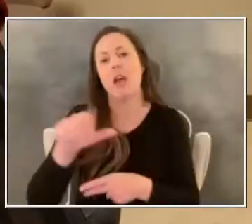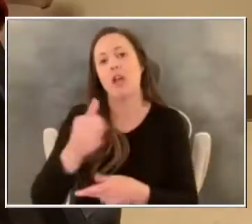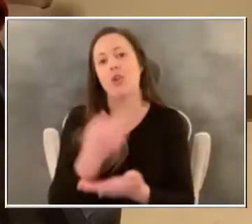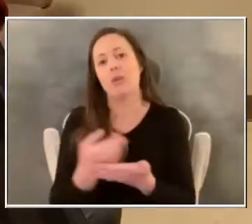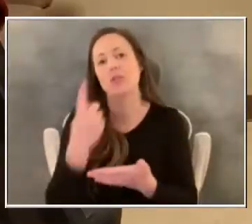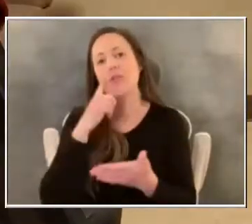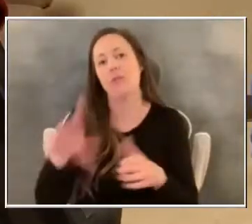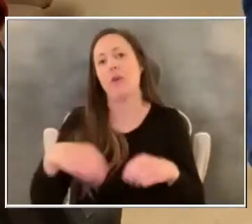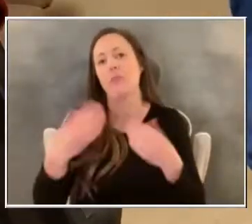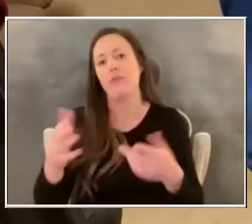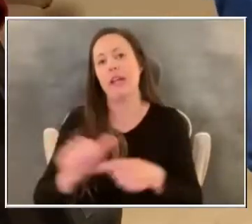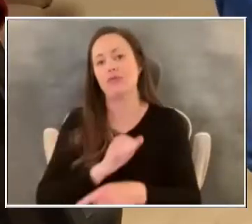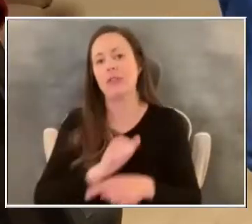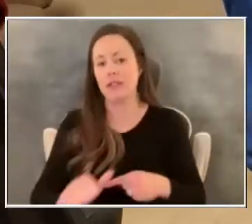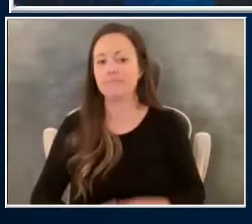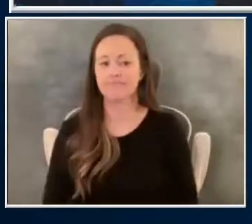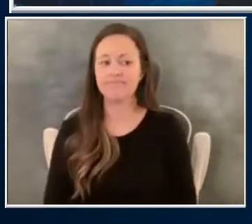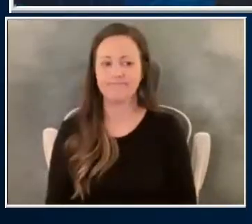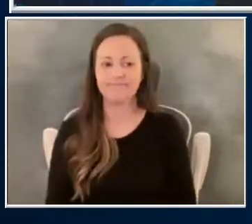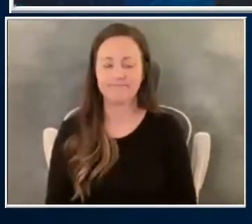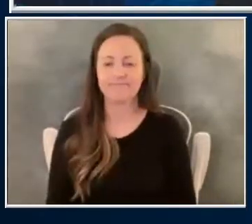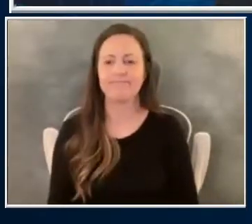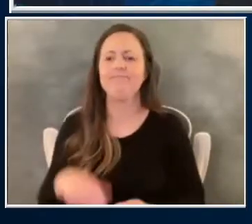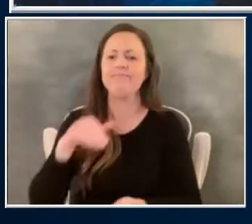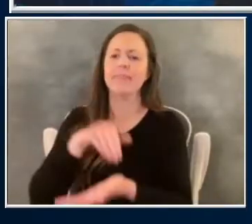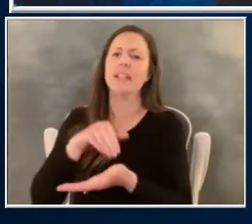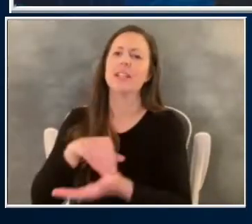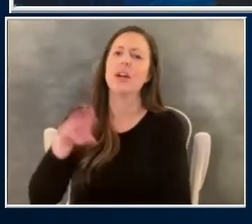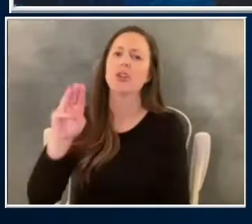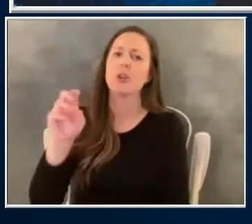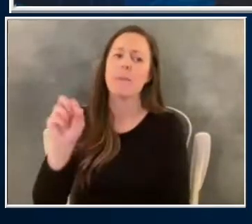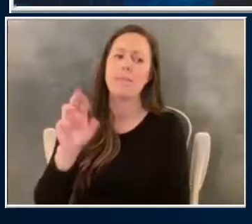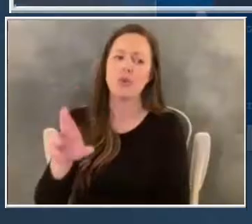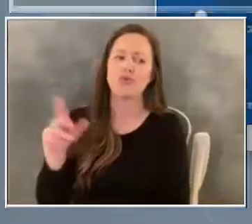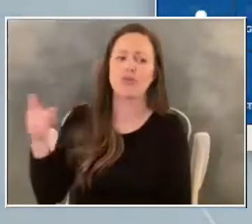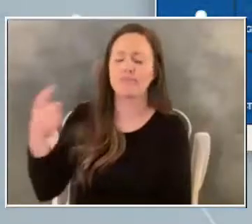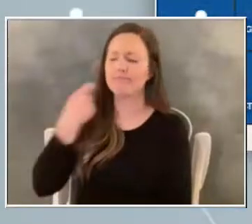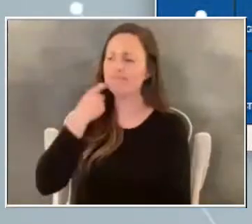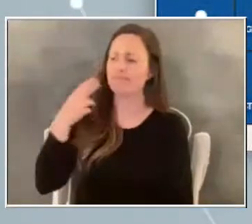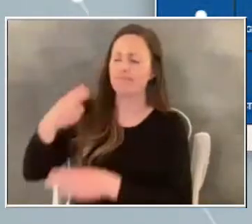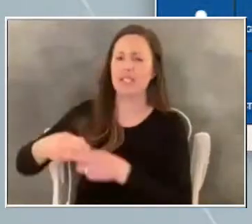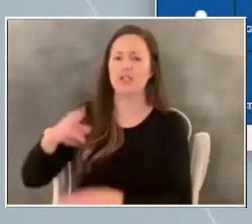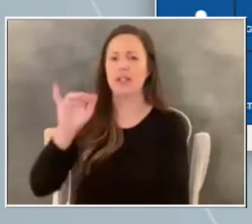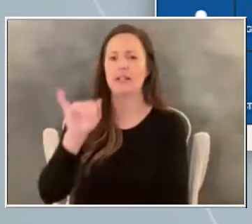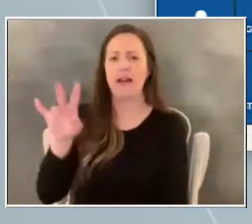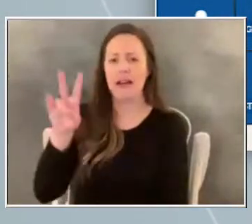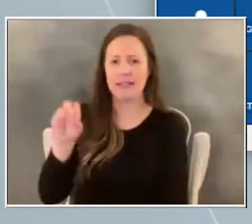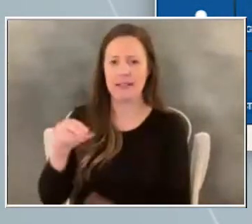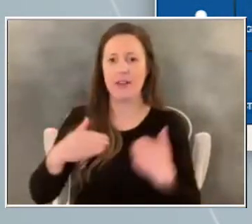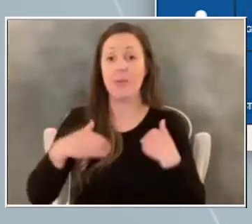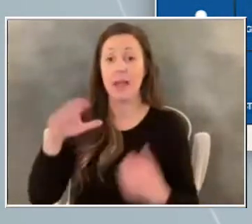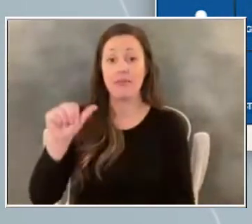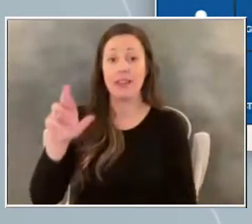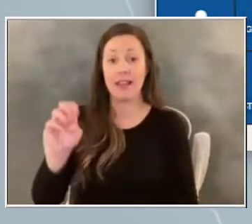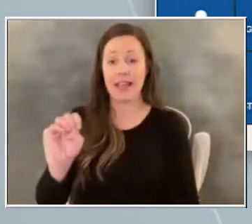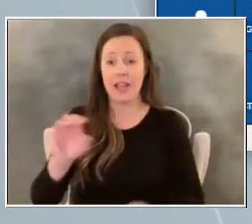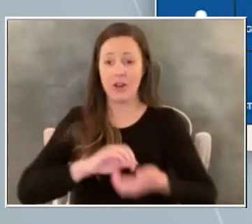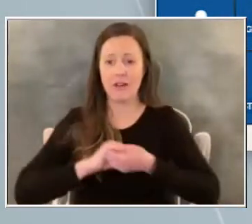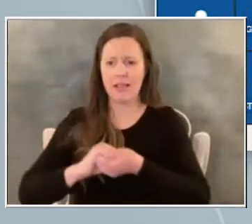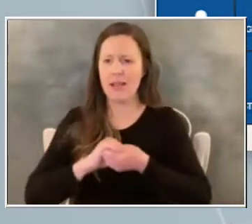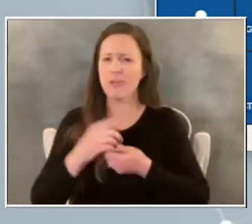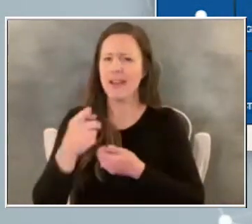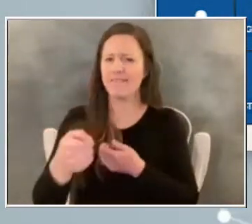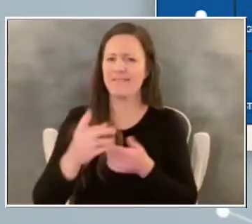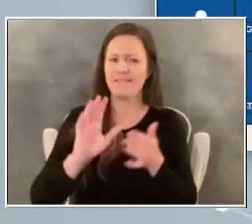training. Dr. Mosier, Robert mentioned I-70. We have a map of the Care Collaborative. Can you just tell us how far it